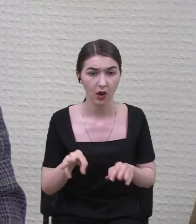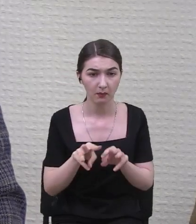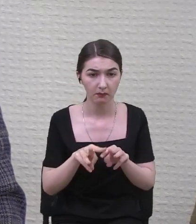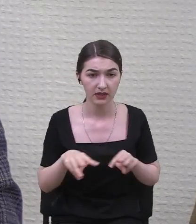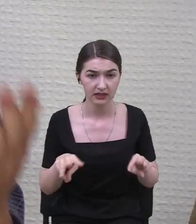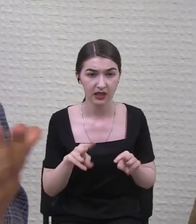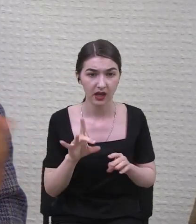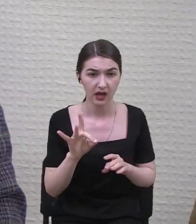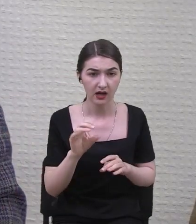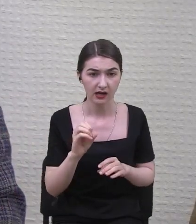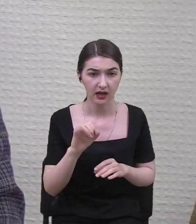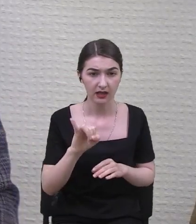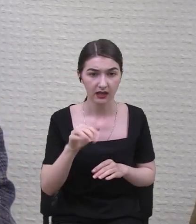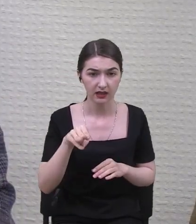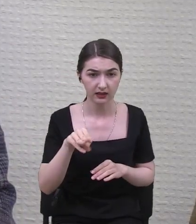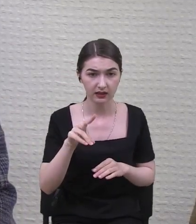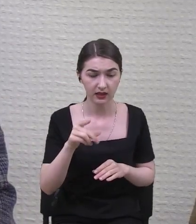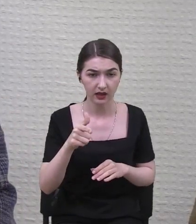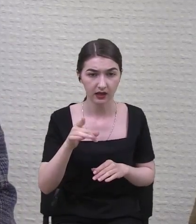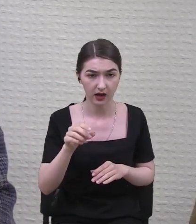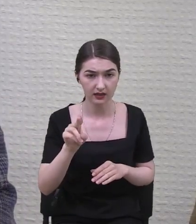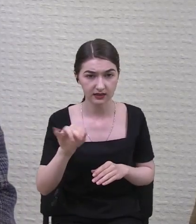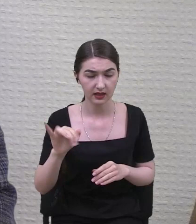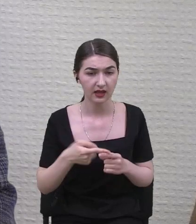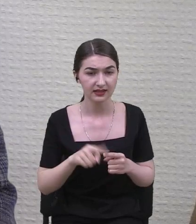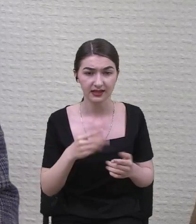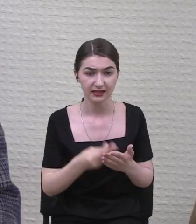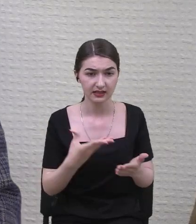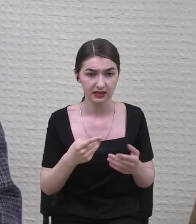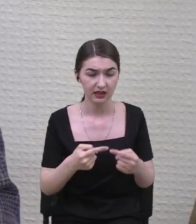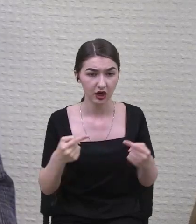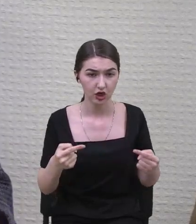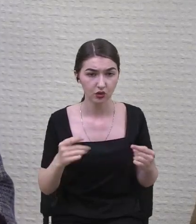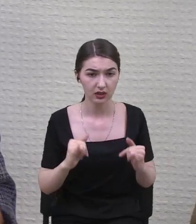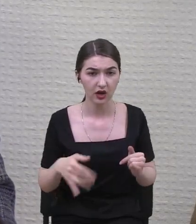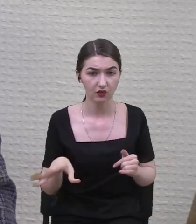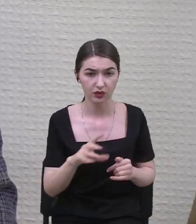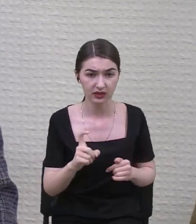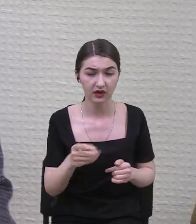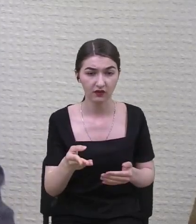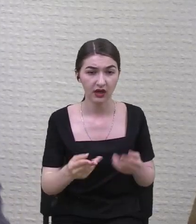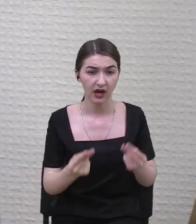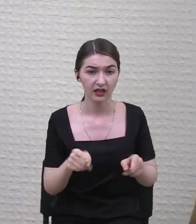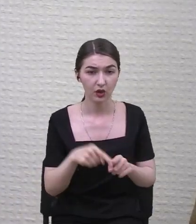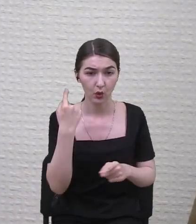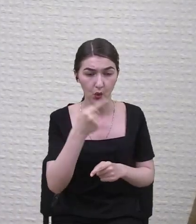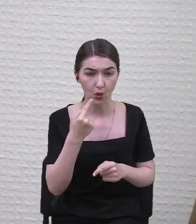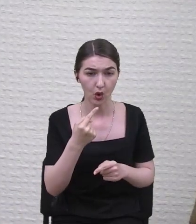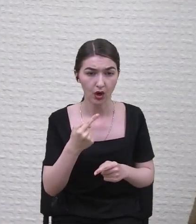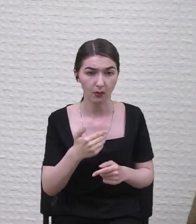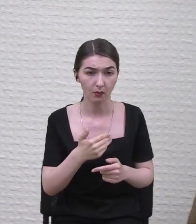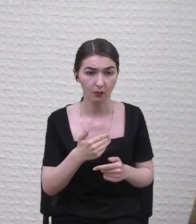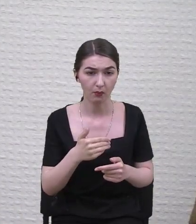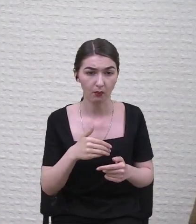everybody, and yourself also as sort of that potential intermediary when it comes to data protection and national legislation, which I